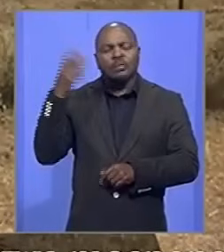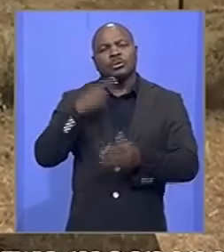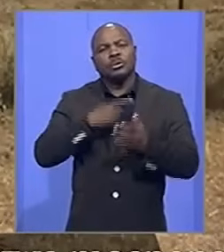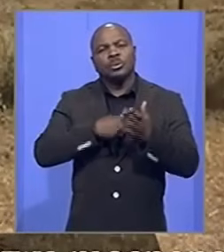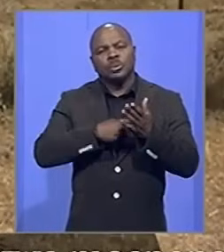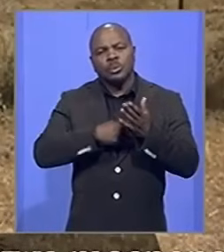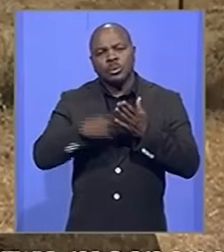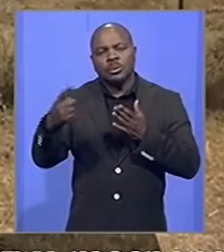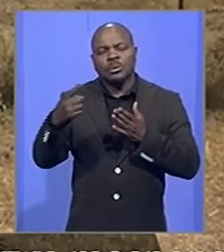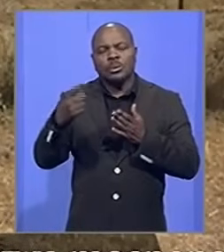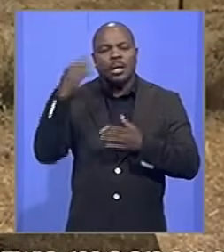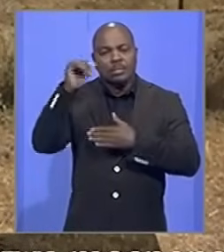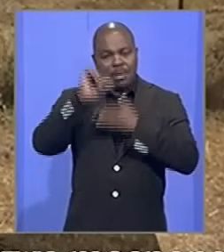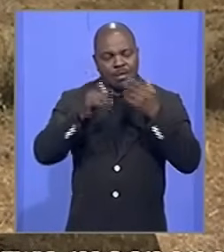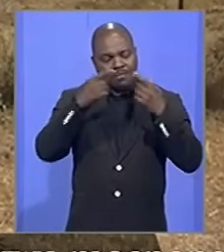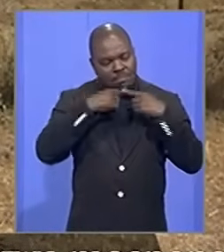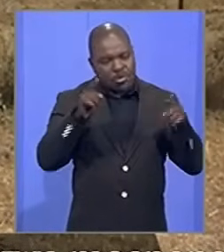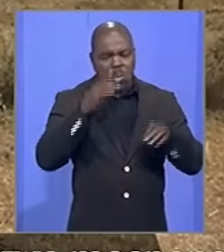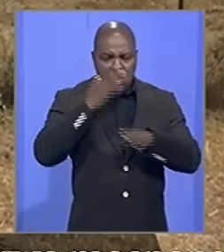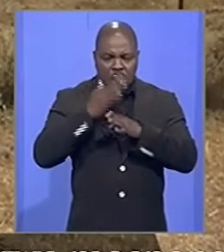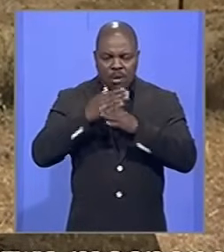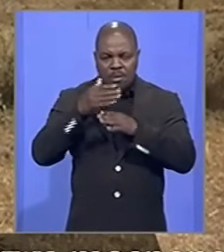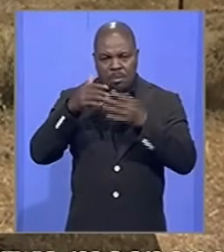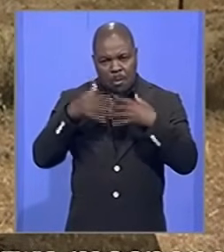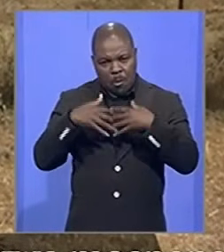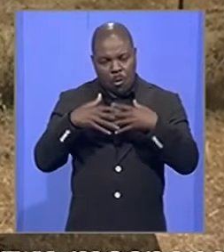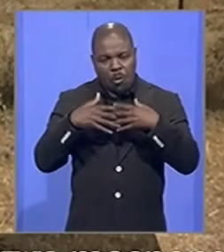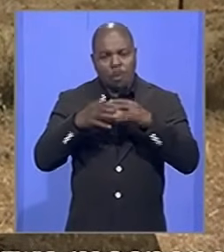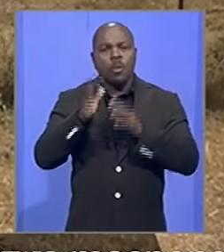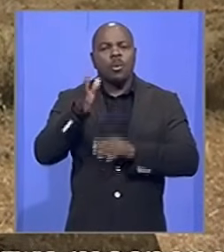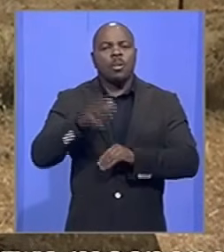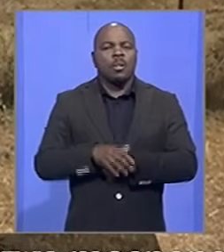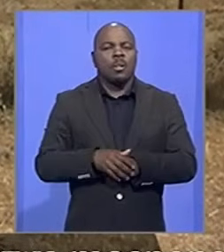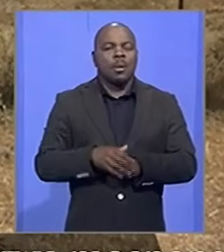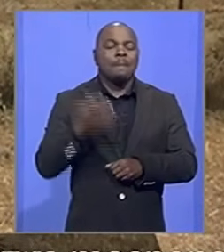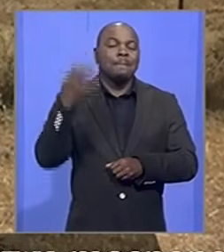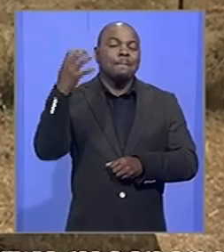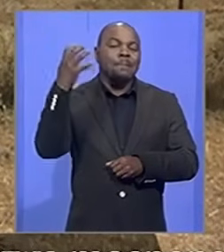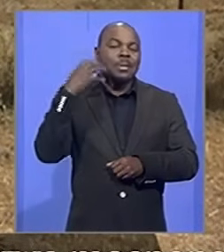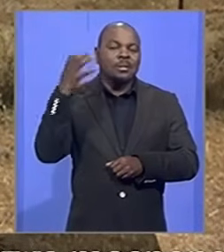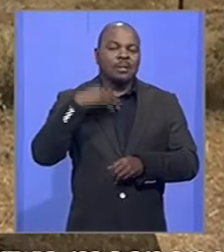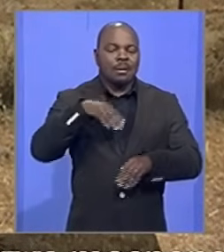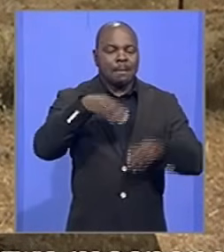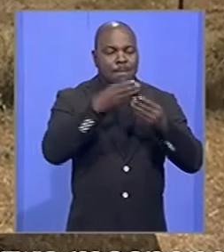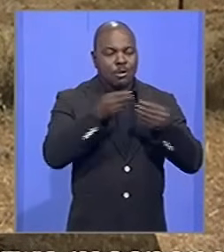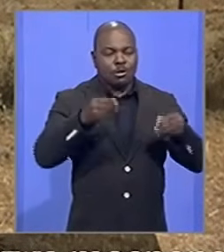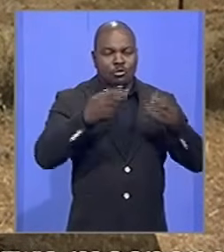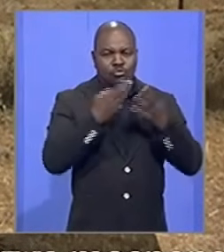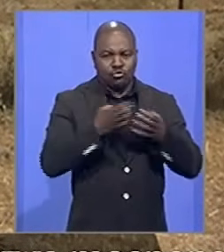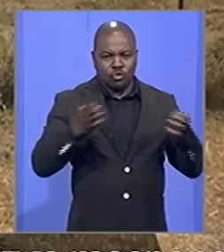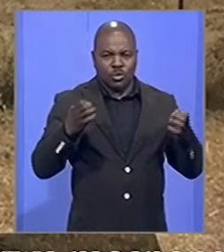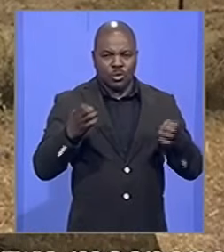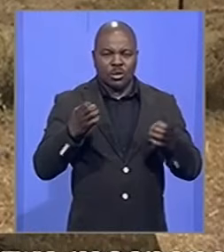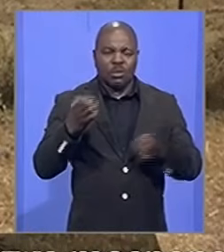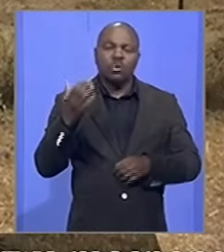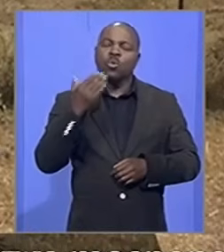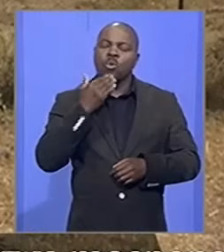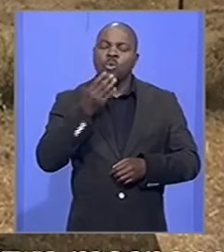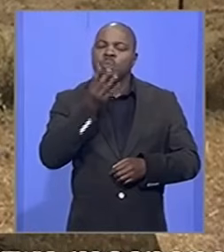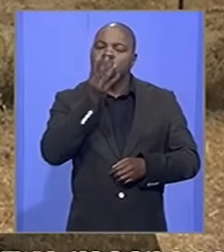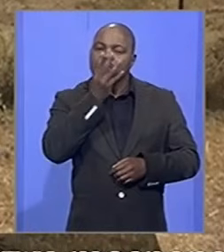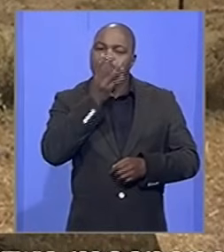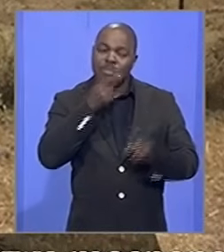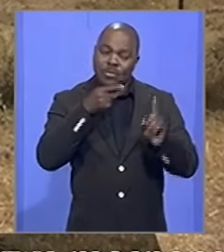last communication was that one from the Minister of Department of Mineral Resources and Energy, Minister Gwede